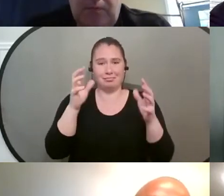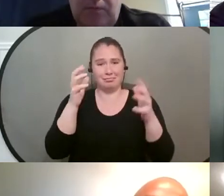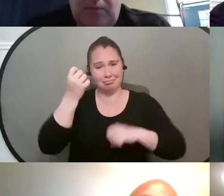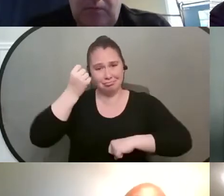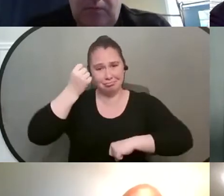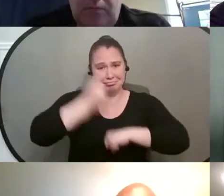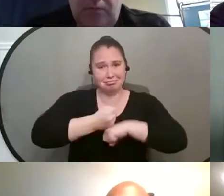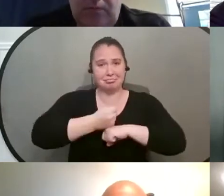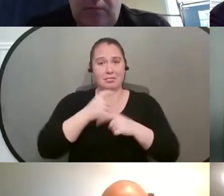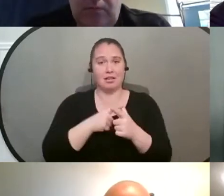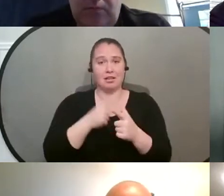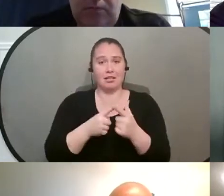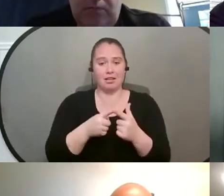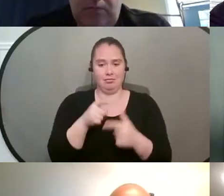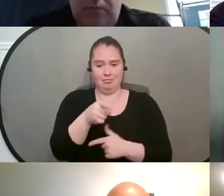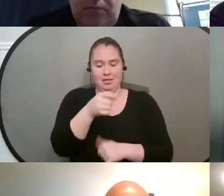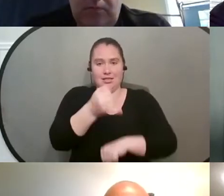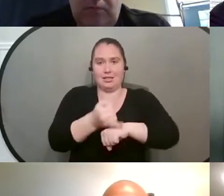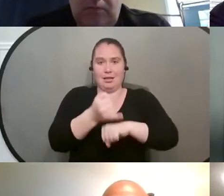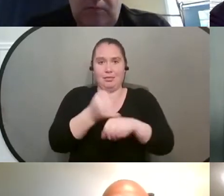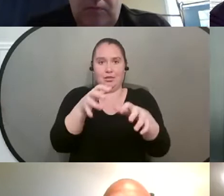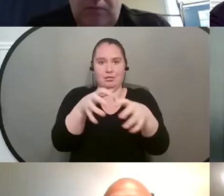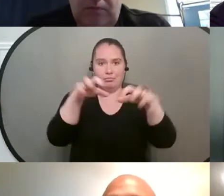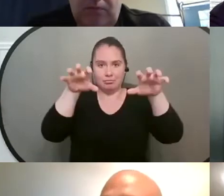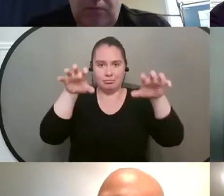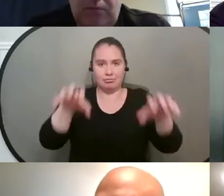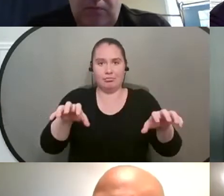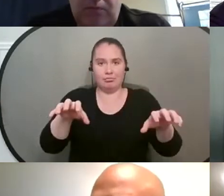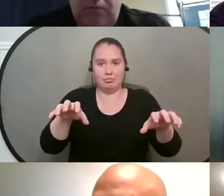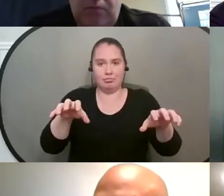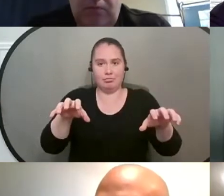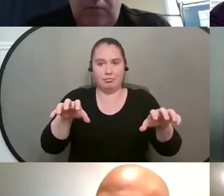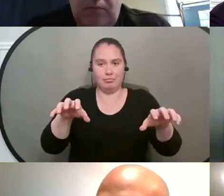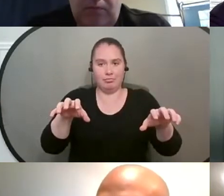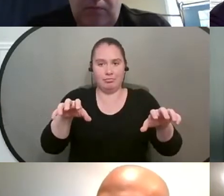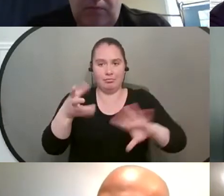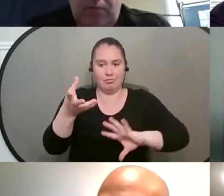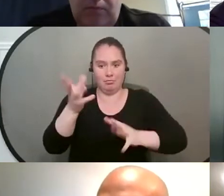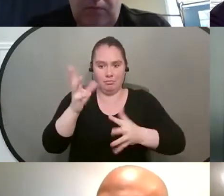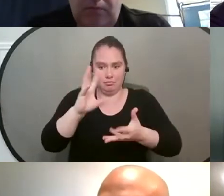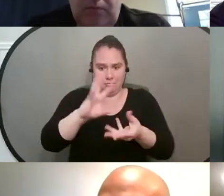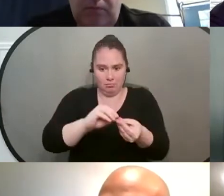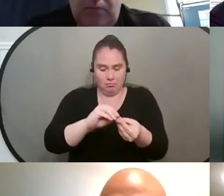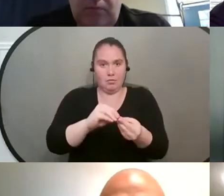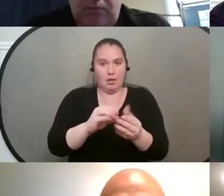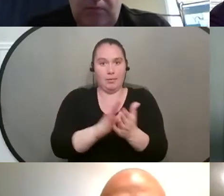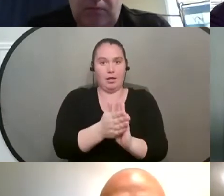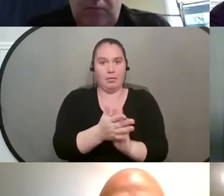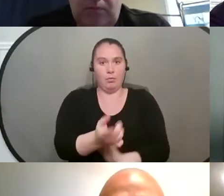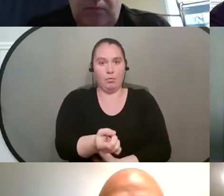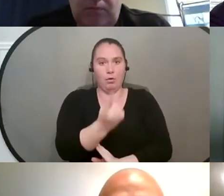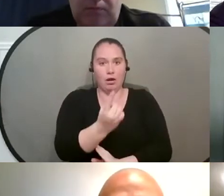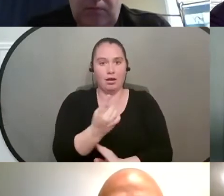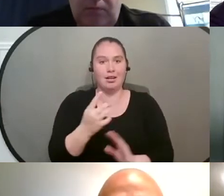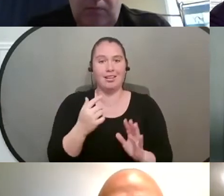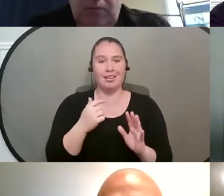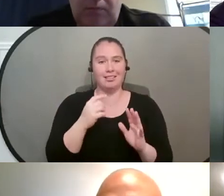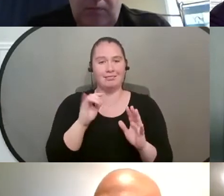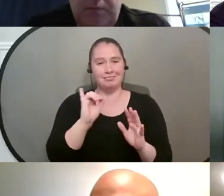trying to combine two other schools into one. And like the families in Alta